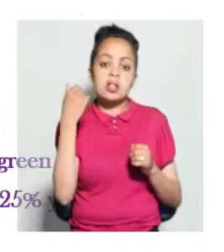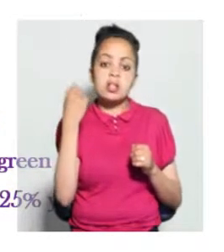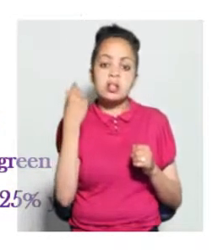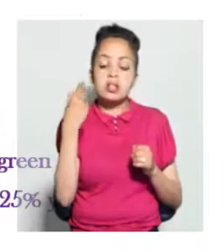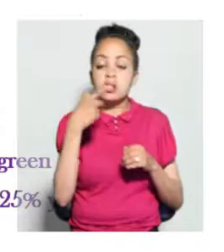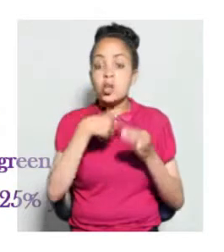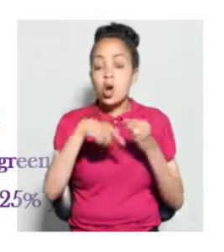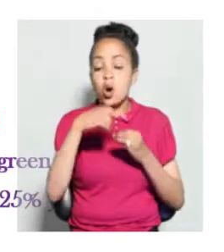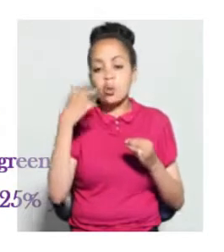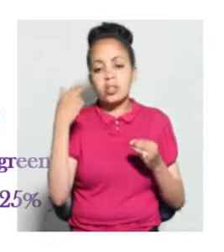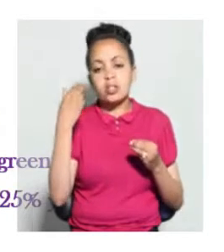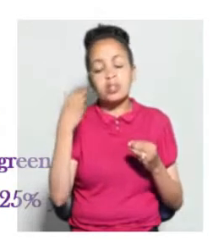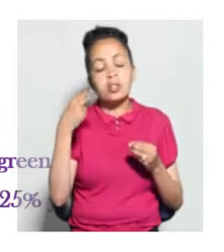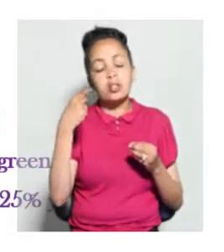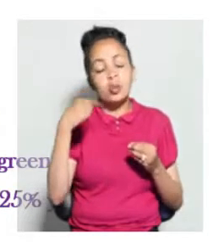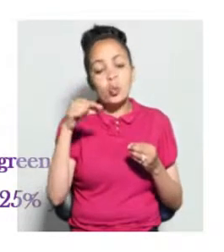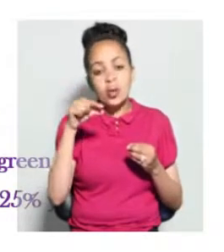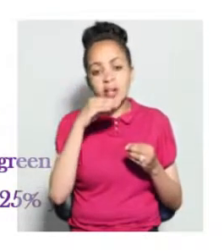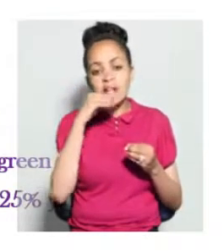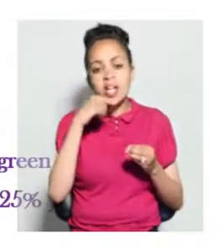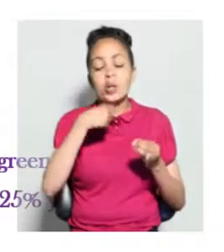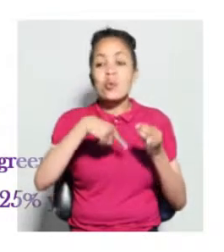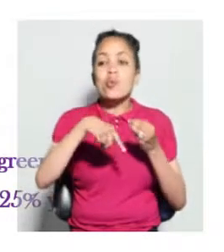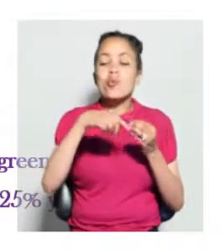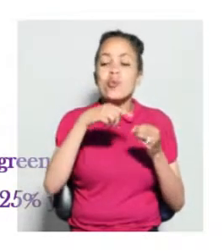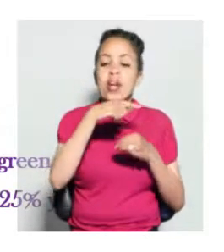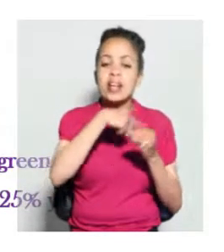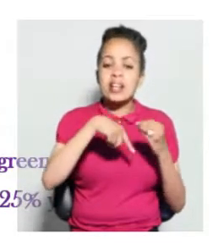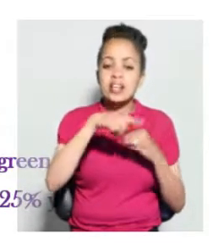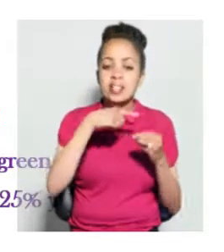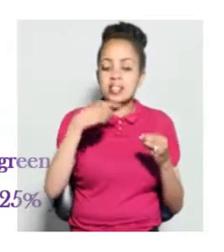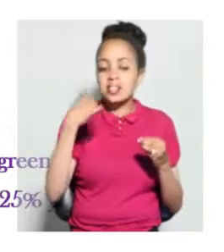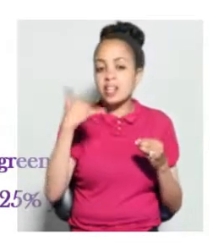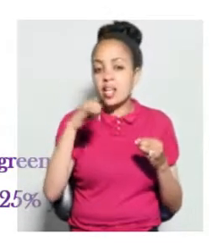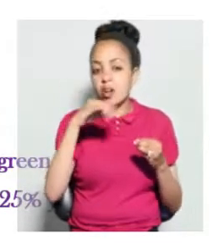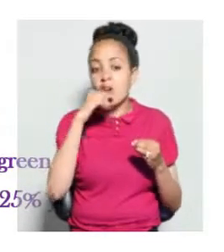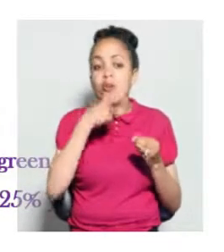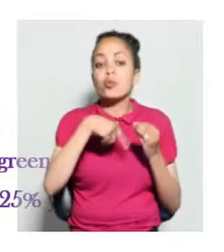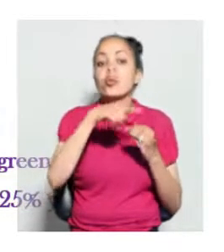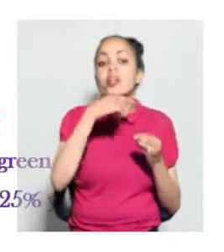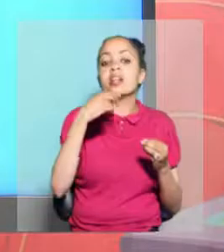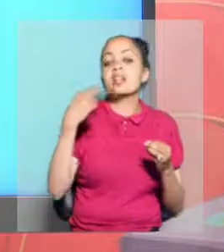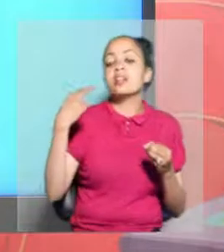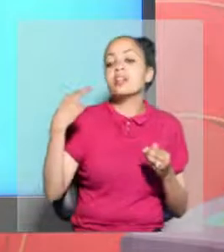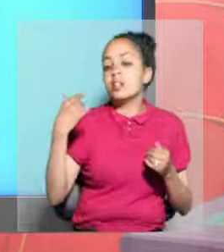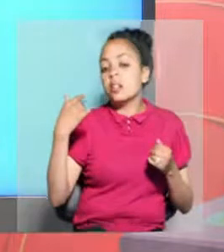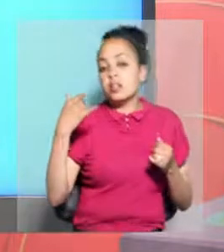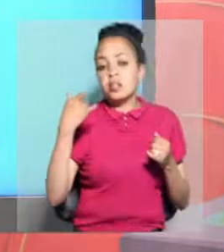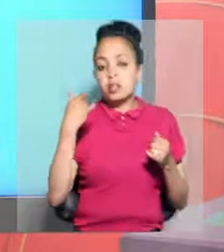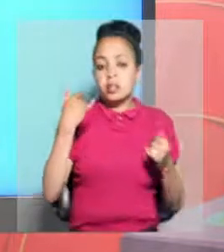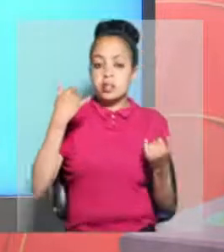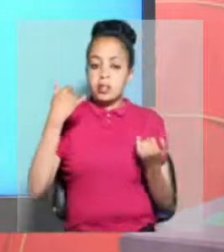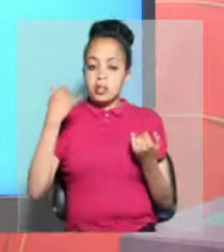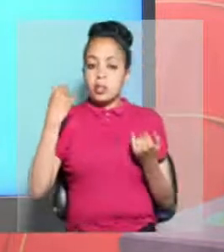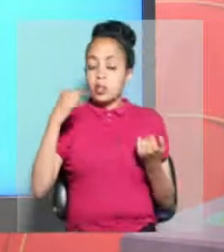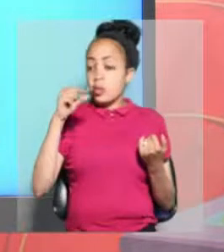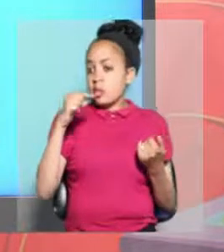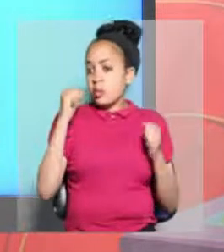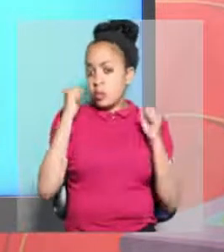green. This one, which is wrinkled yellow. This one, which is wrinkled green. It is possible